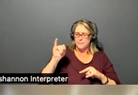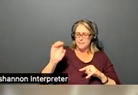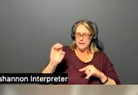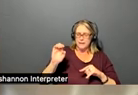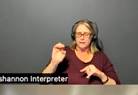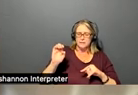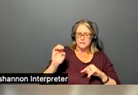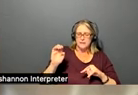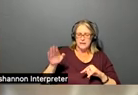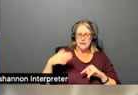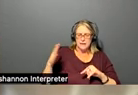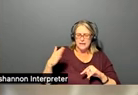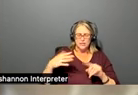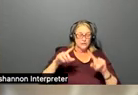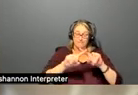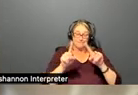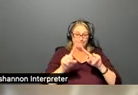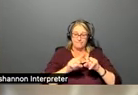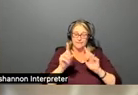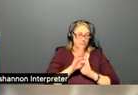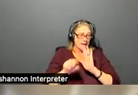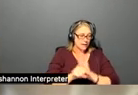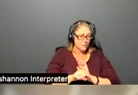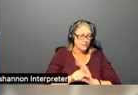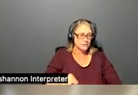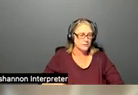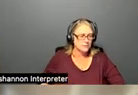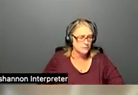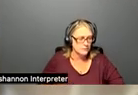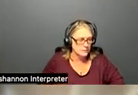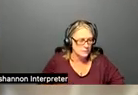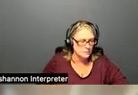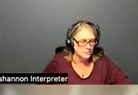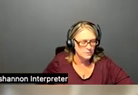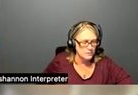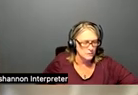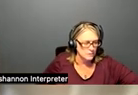and just different backgrounds. Can you go to the second slide there, Leah?